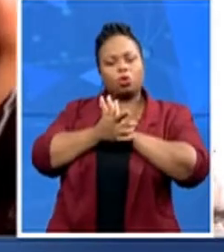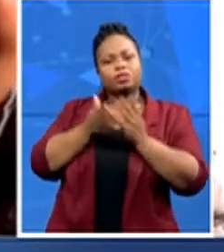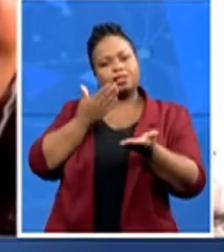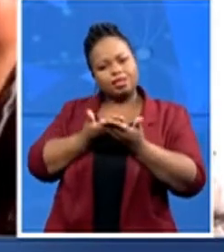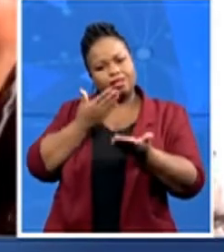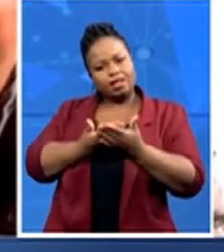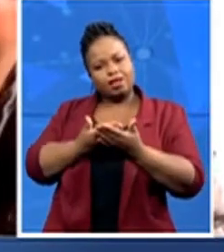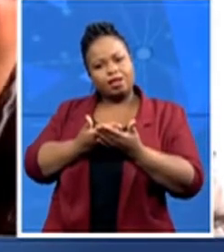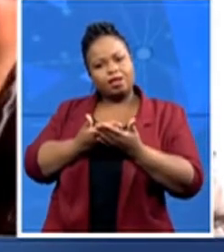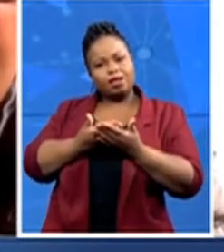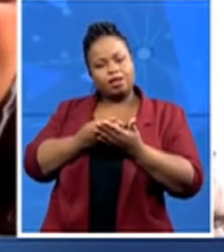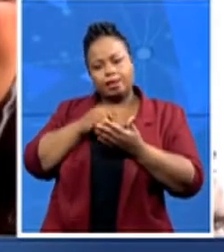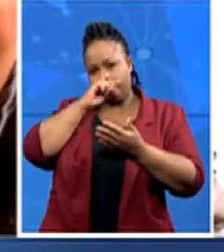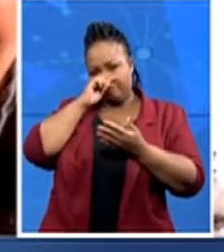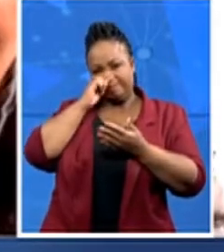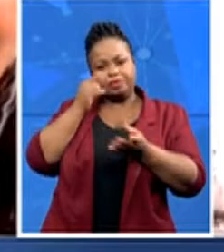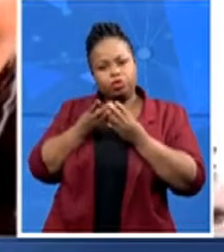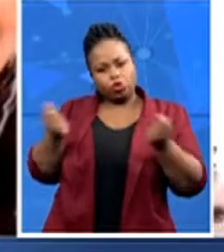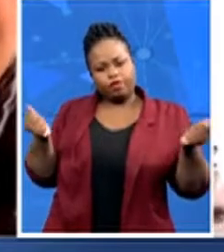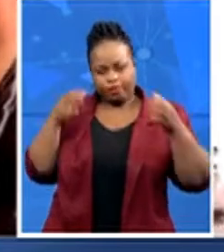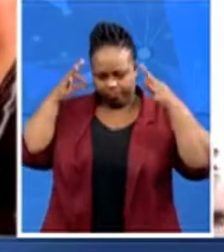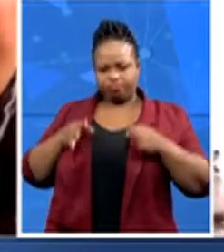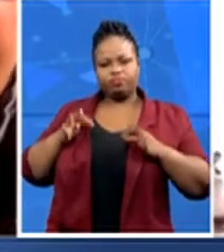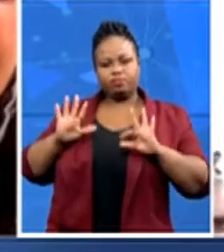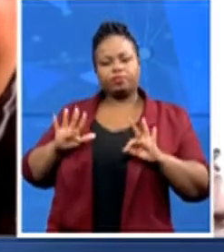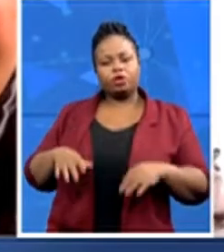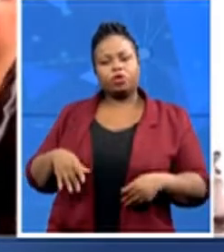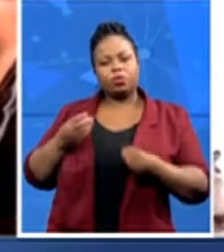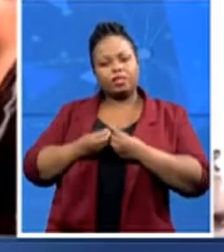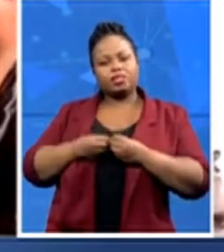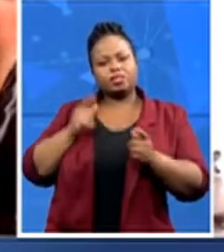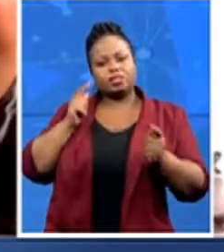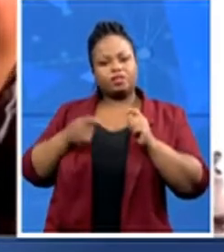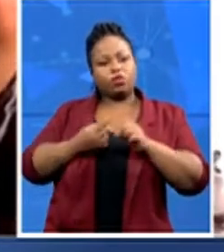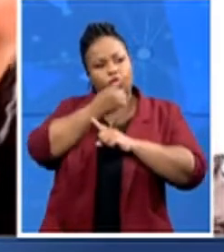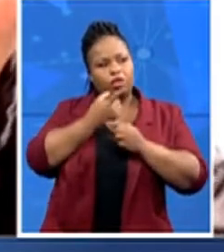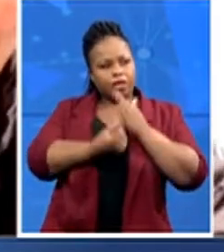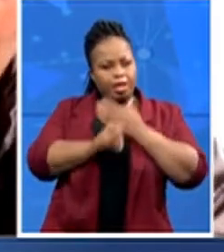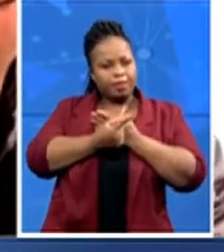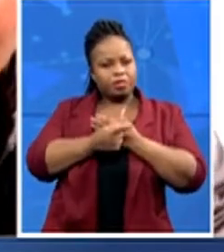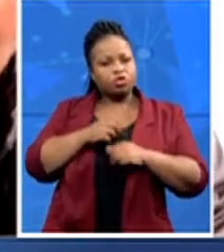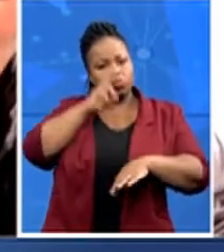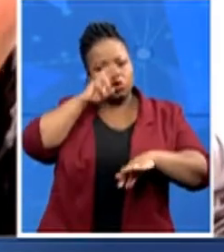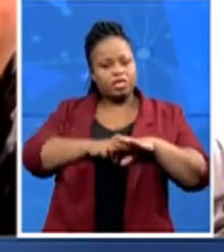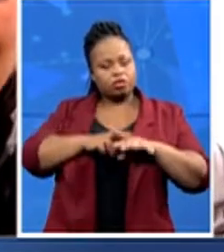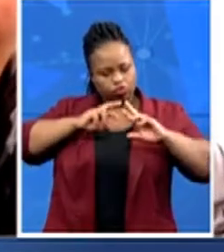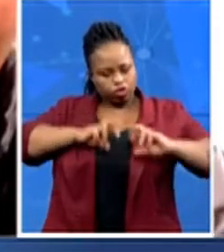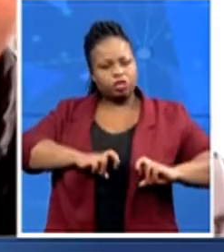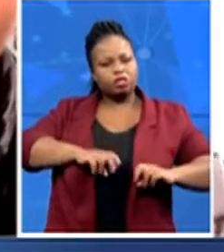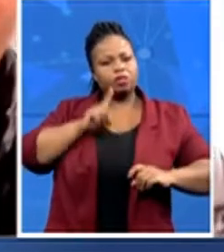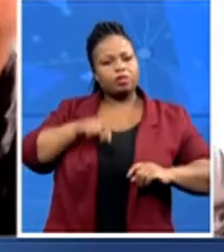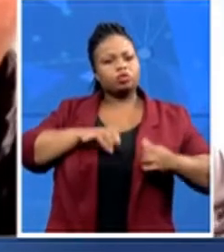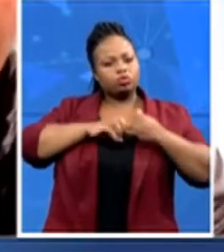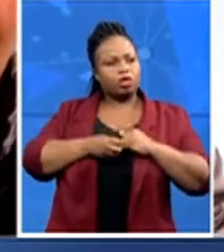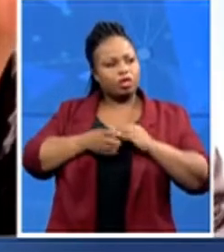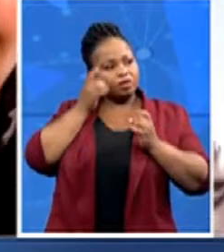deals decisively with these transgressions. You need research and data to be able to know exactly